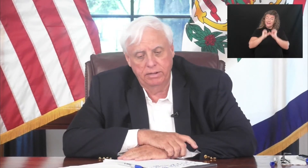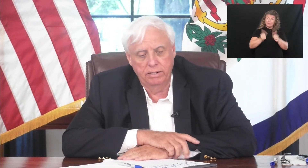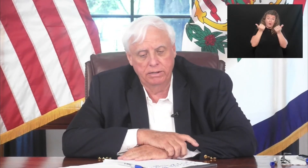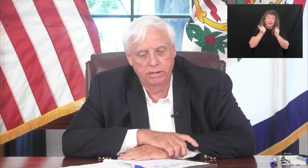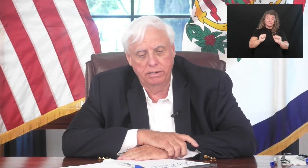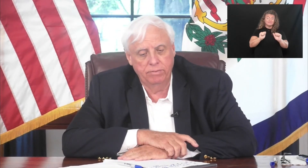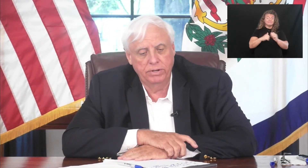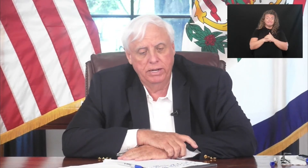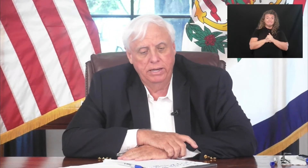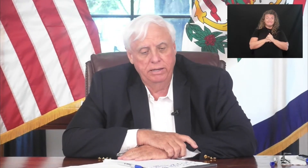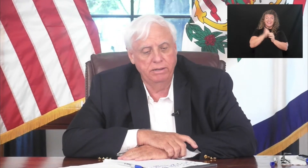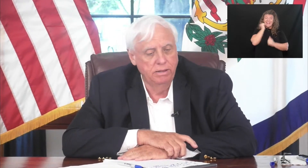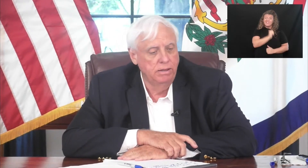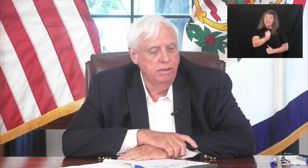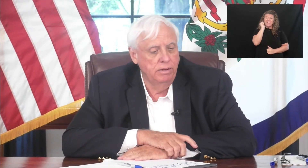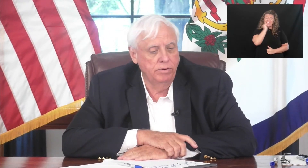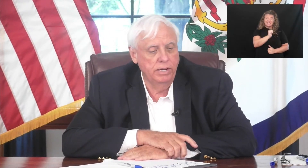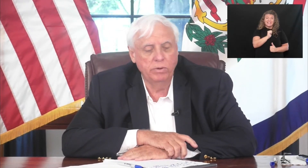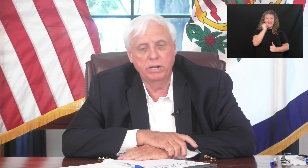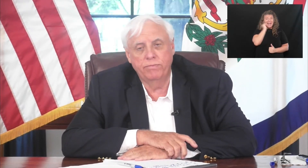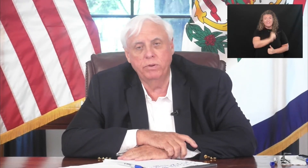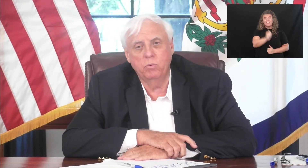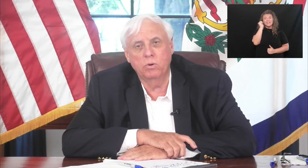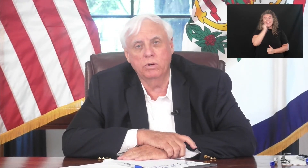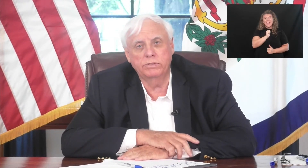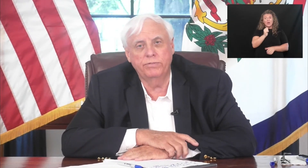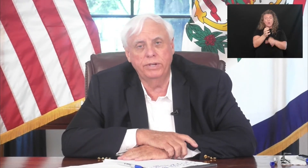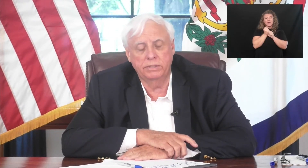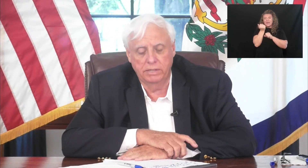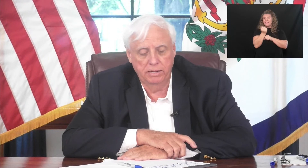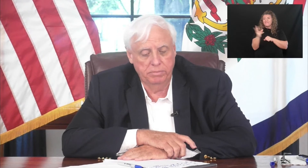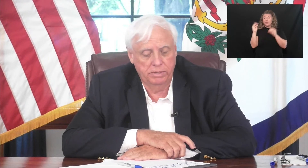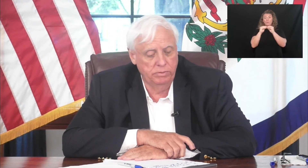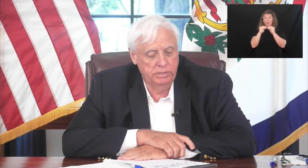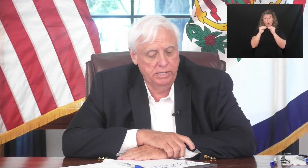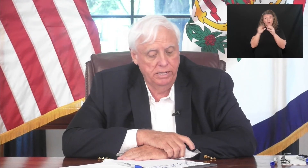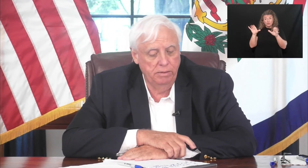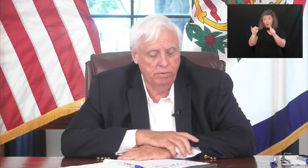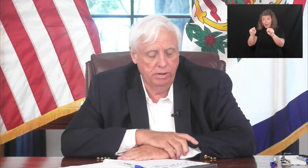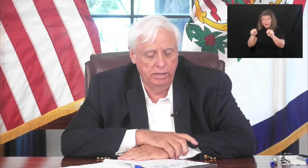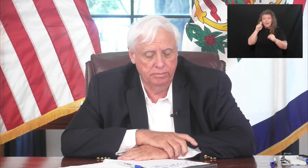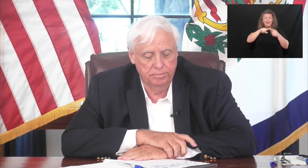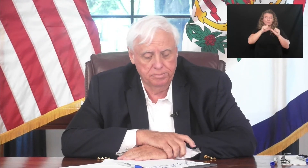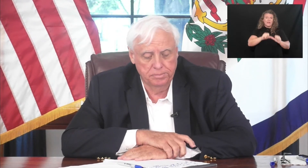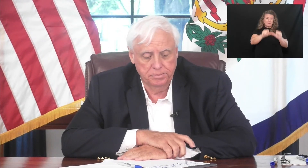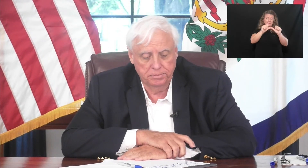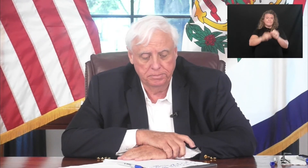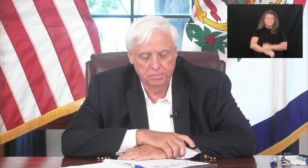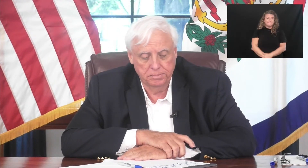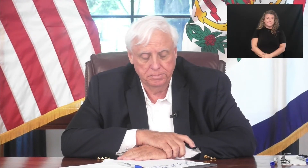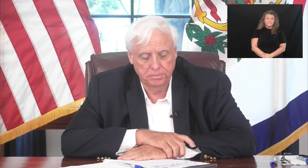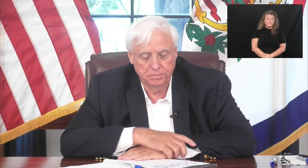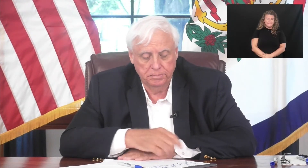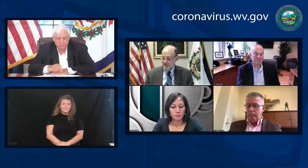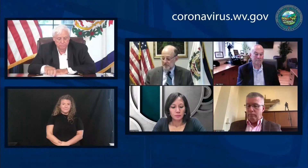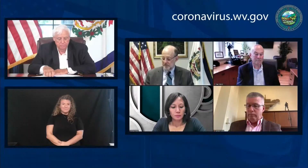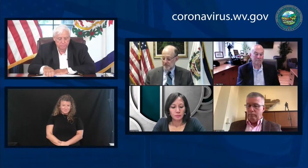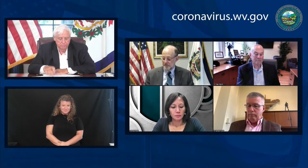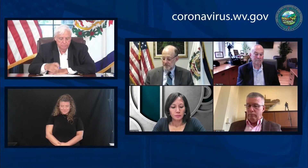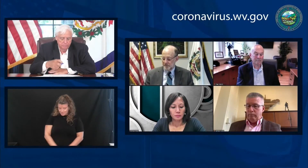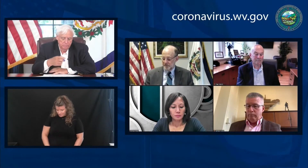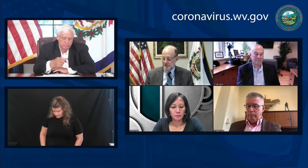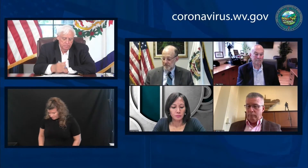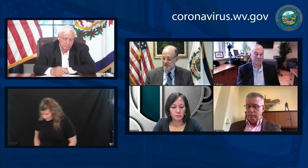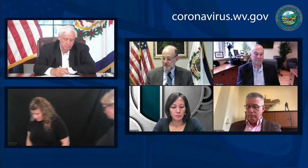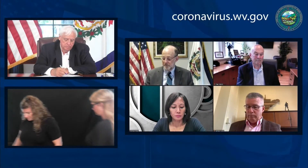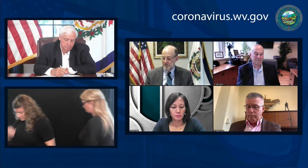trying. And every day we get a few more across the finish line, but we just got to keep trying. All right, thank you, Kenny.